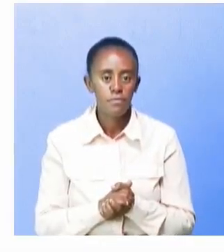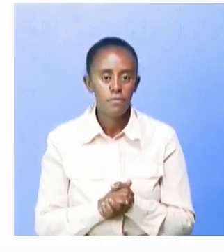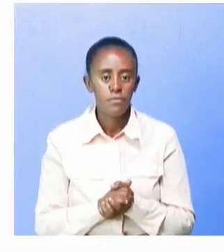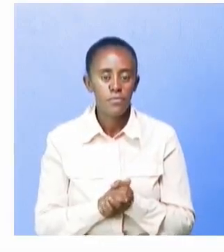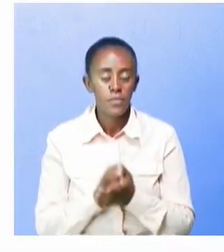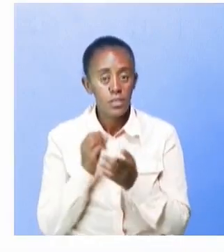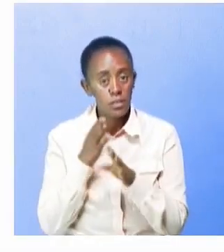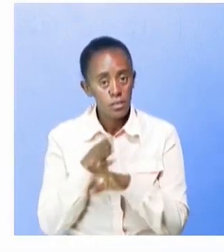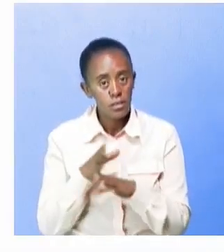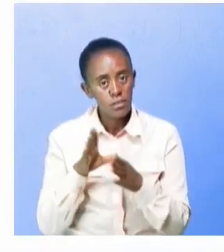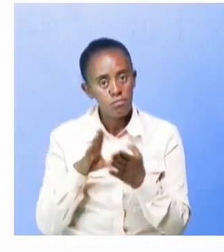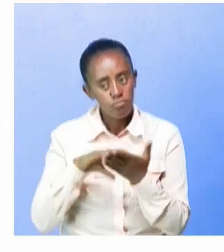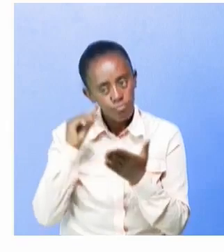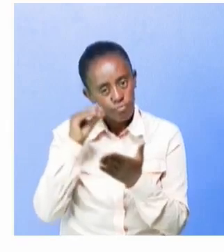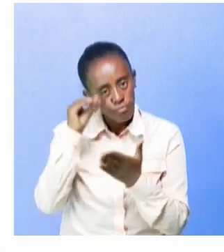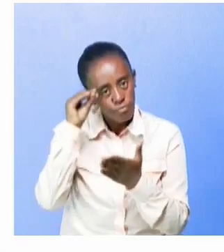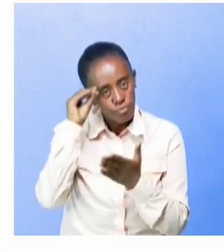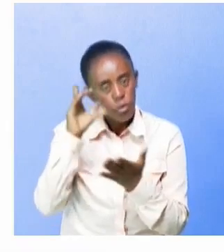After she had attended